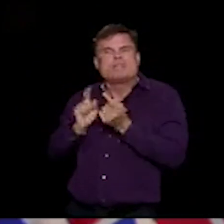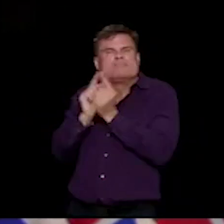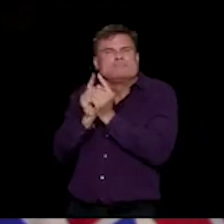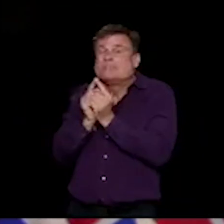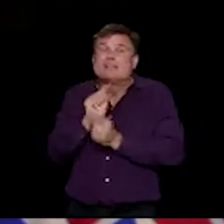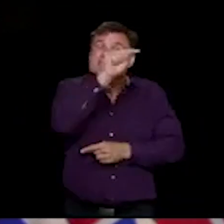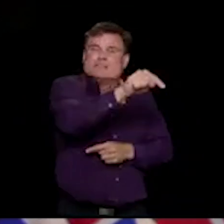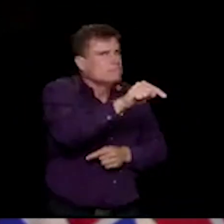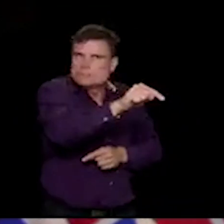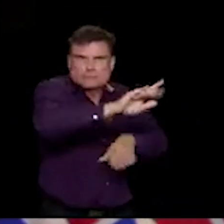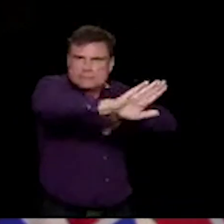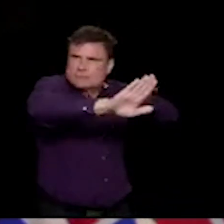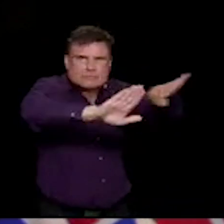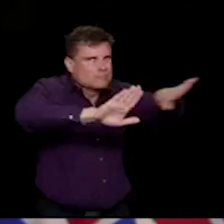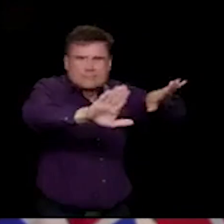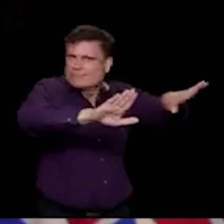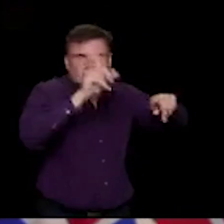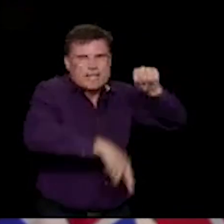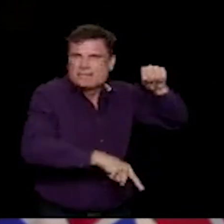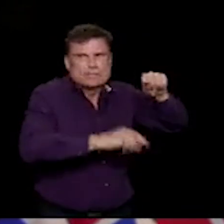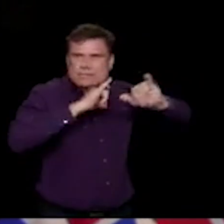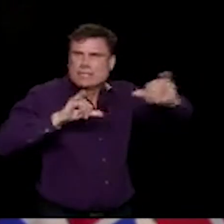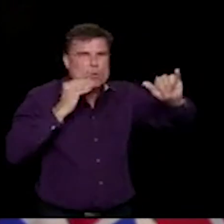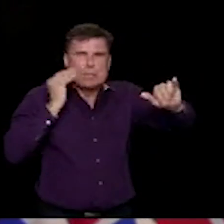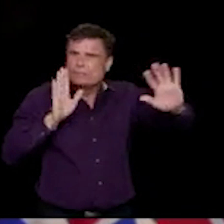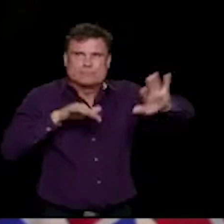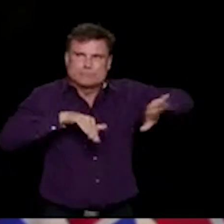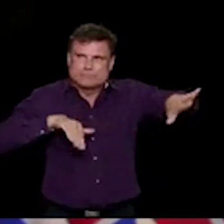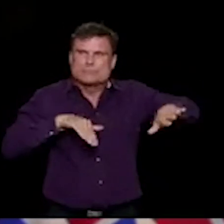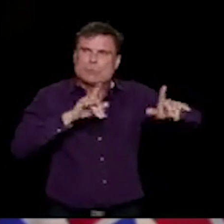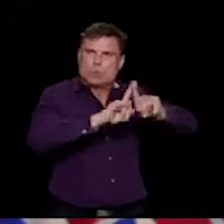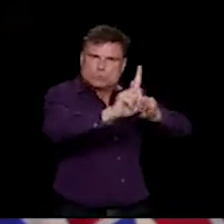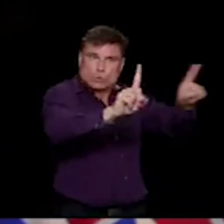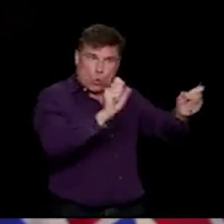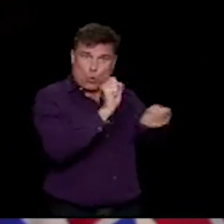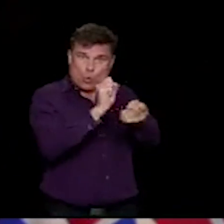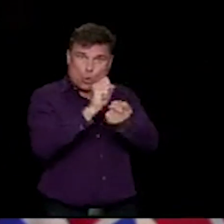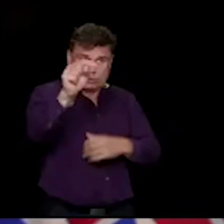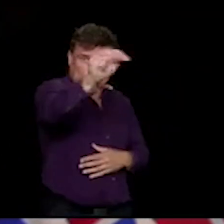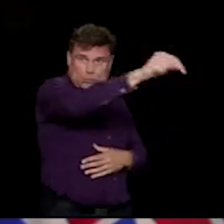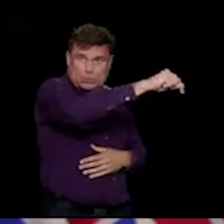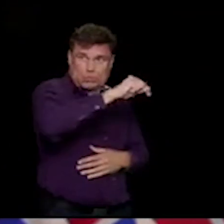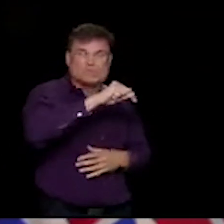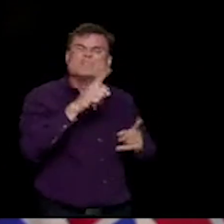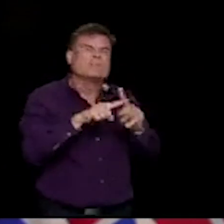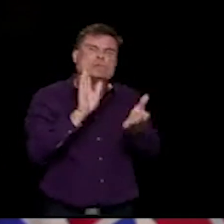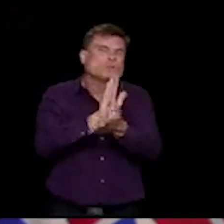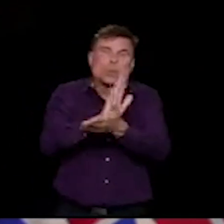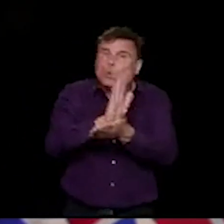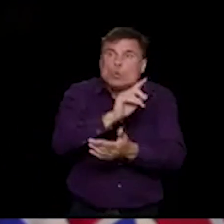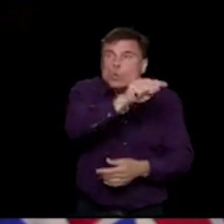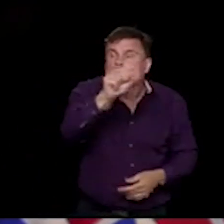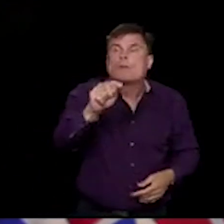is 60. And for older children, we know that they're better able to maintain their distances,